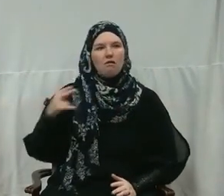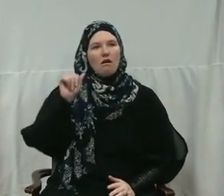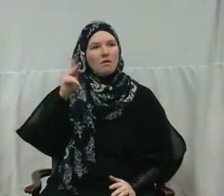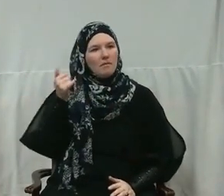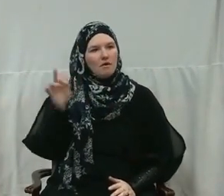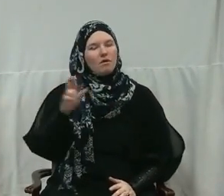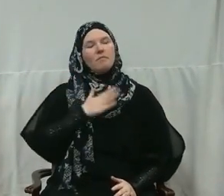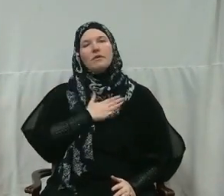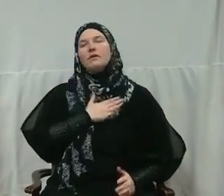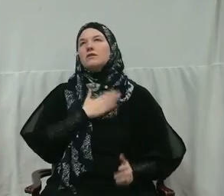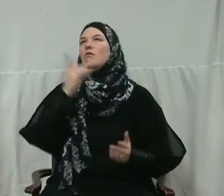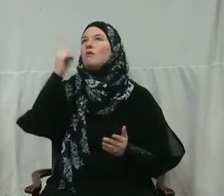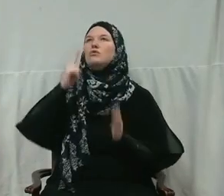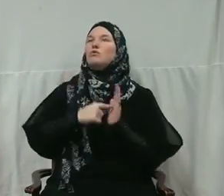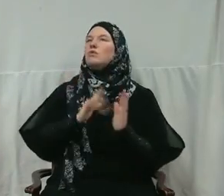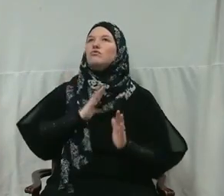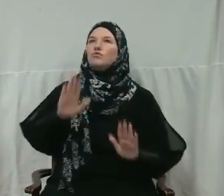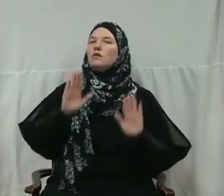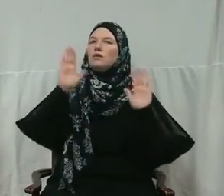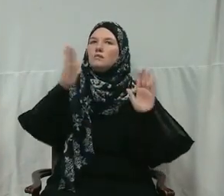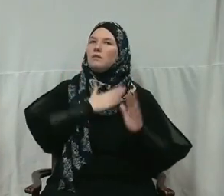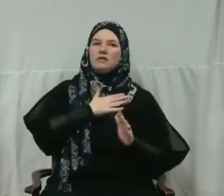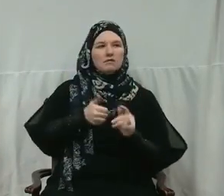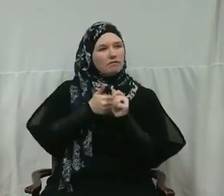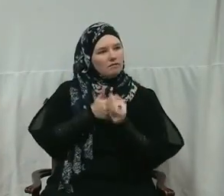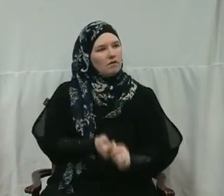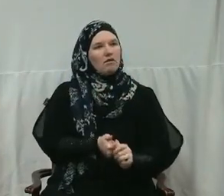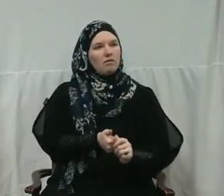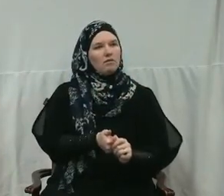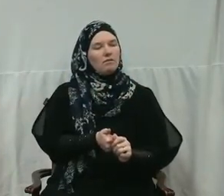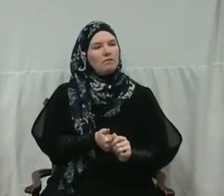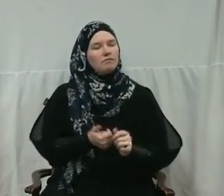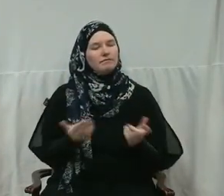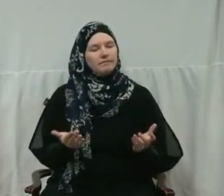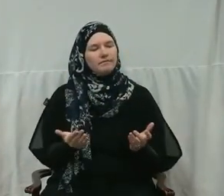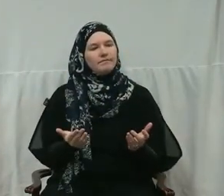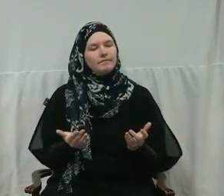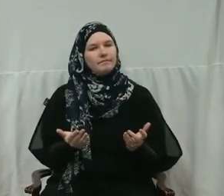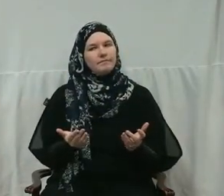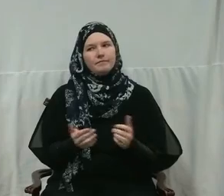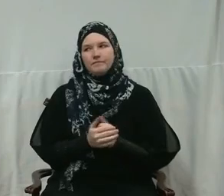subhanahu wa ta'ala show us His greatness and help us comply and be obedient to Him.